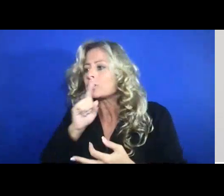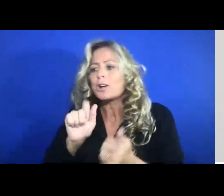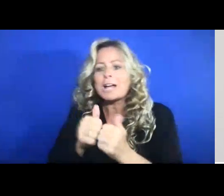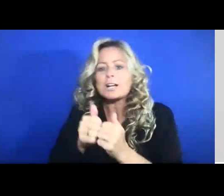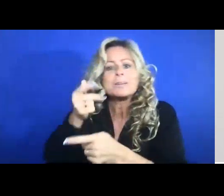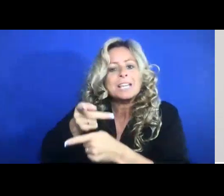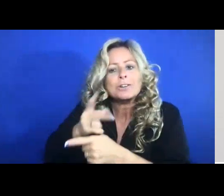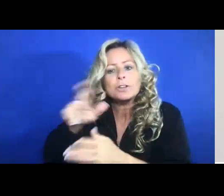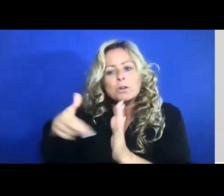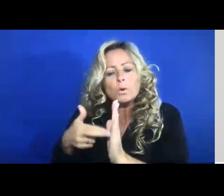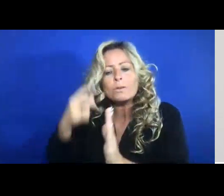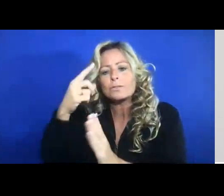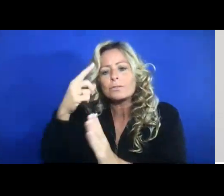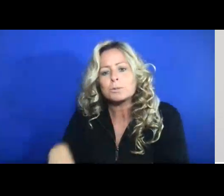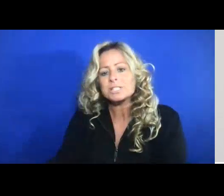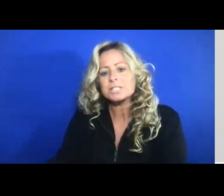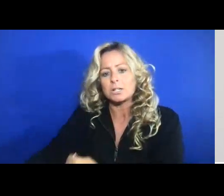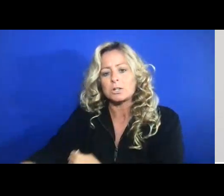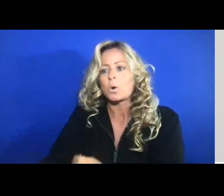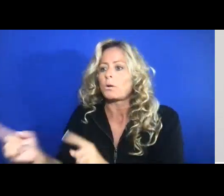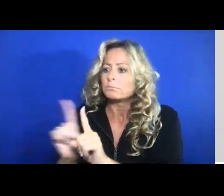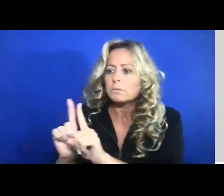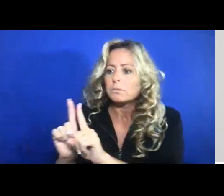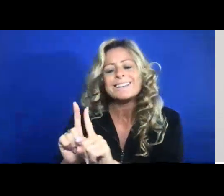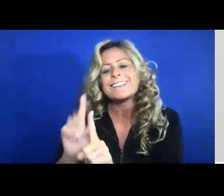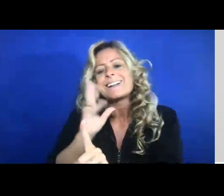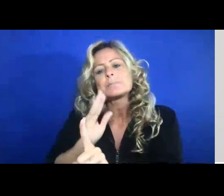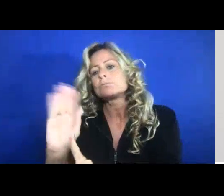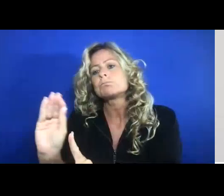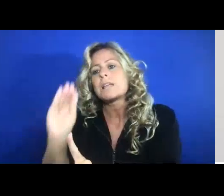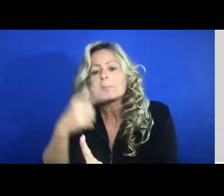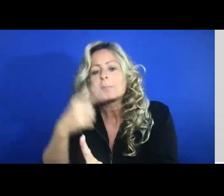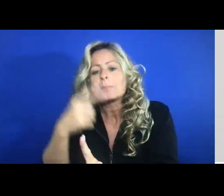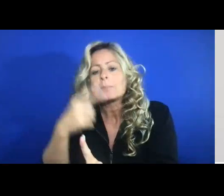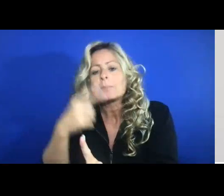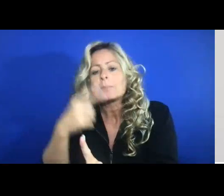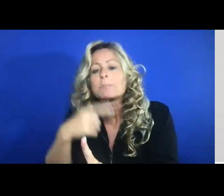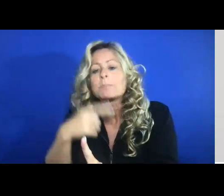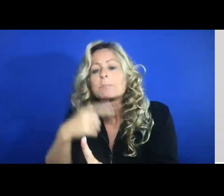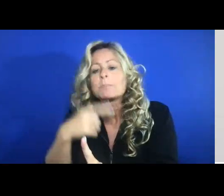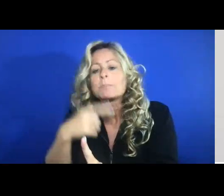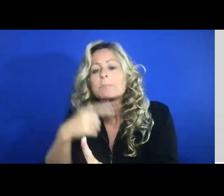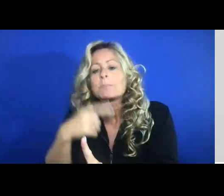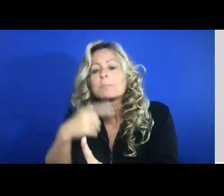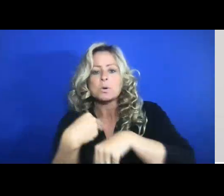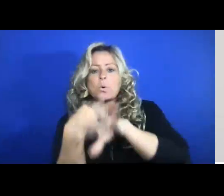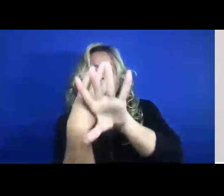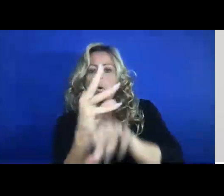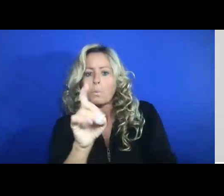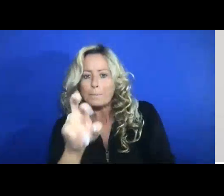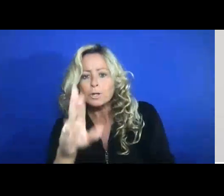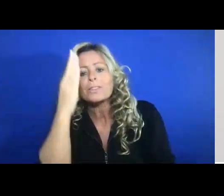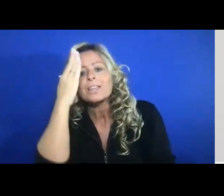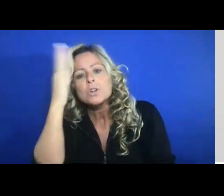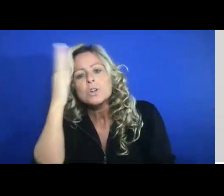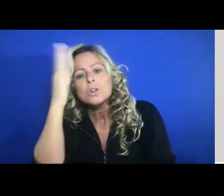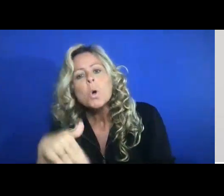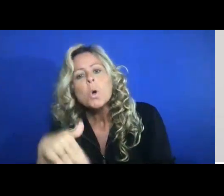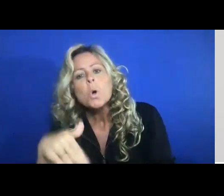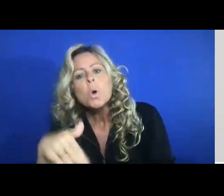that role for somebody and walk with somebody in that journey, right? But there are people on this webinar that do, right? And each of you